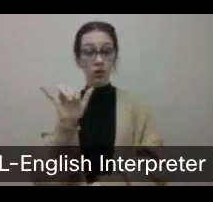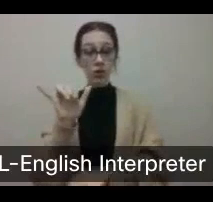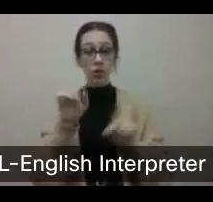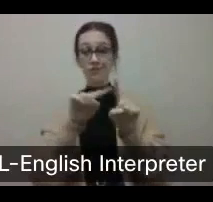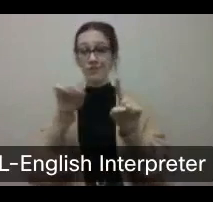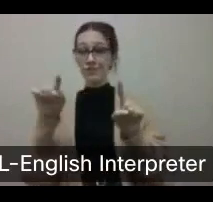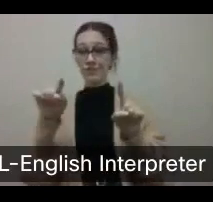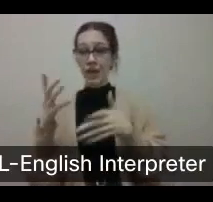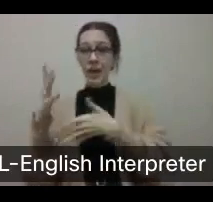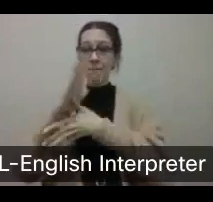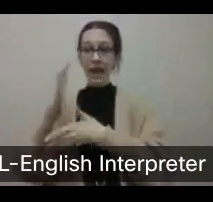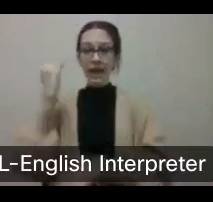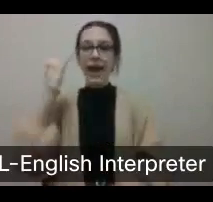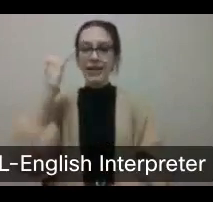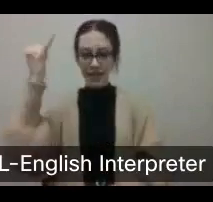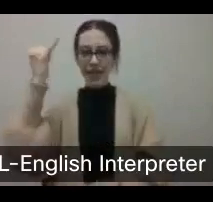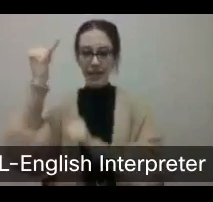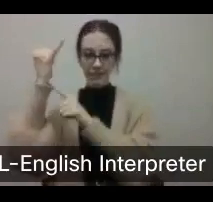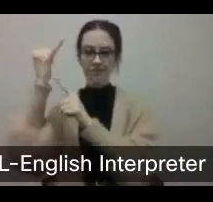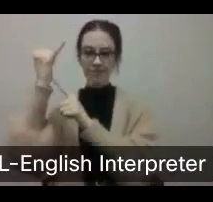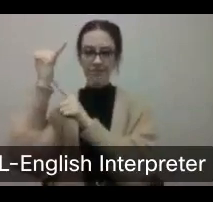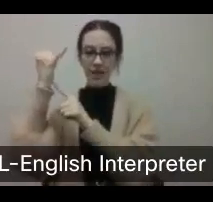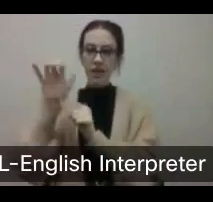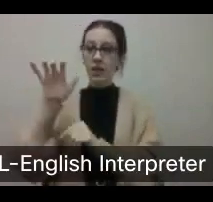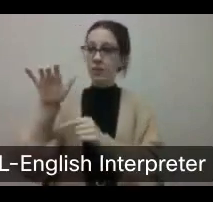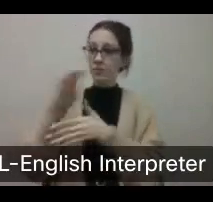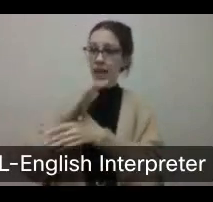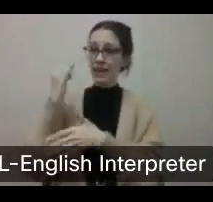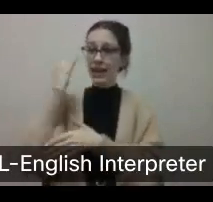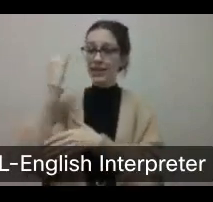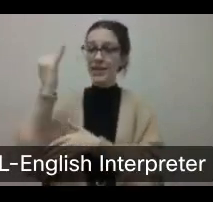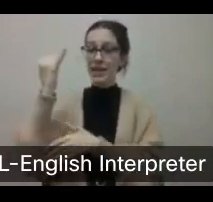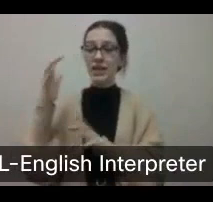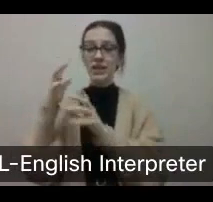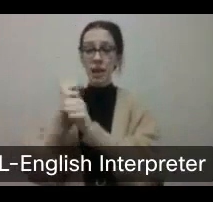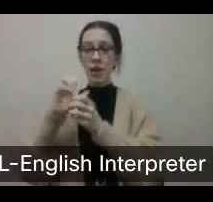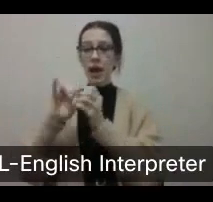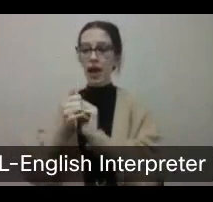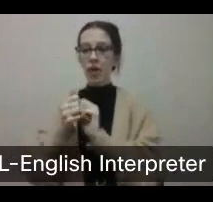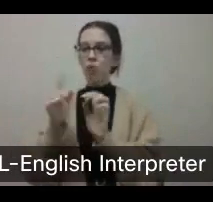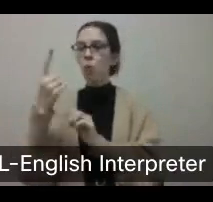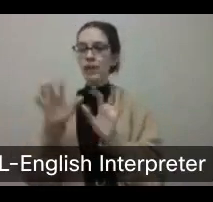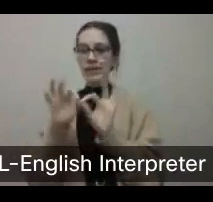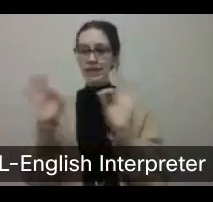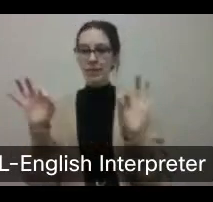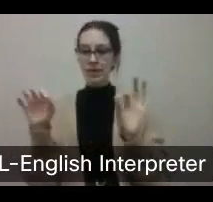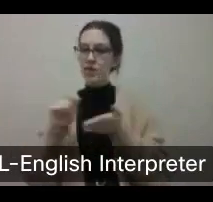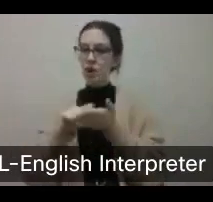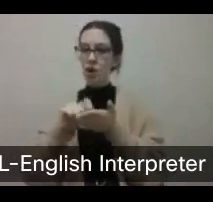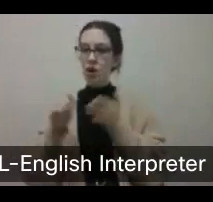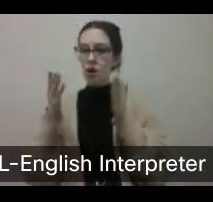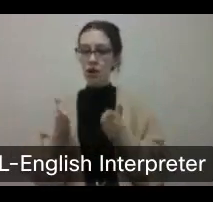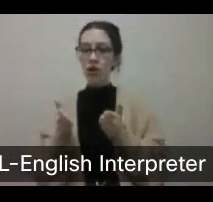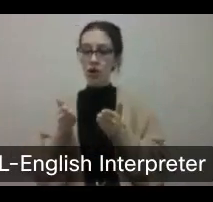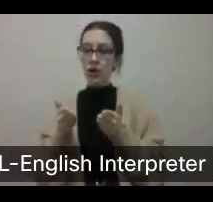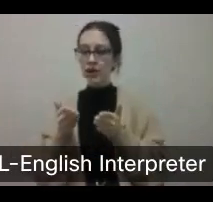the authors are discussing in their text. And this might be summarized as a statement the author is making about the topic and what the text